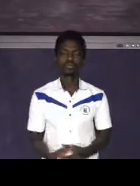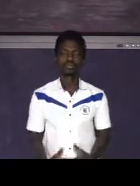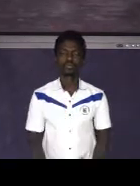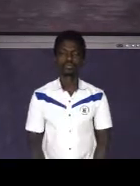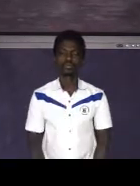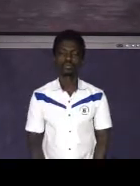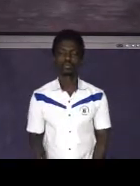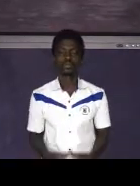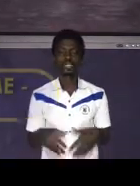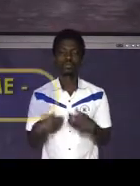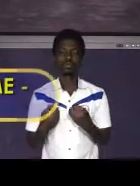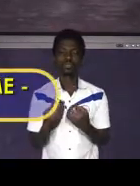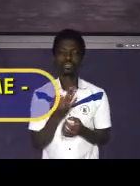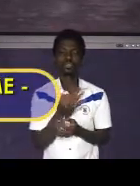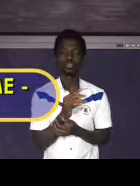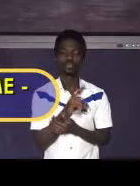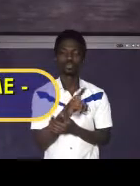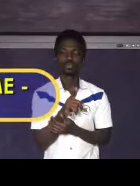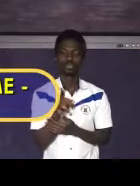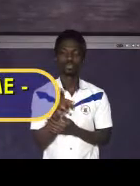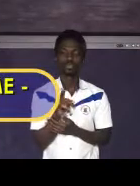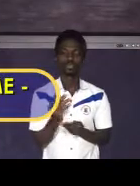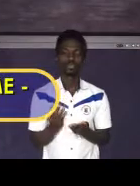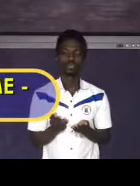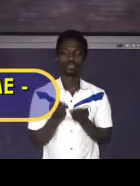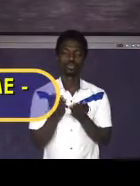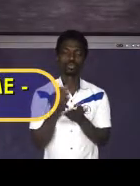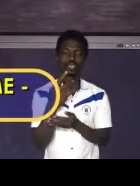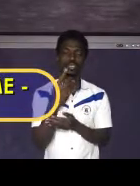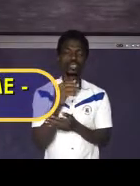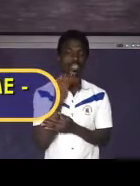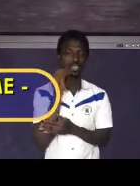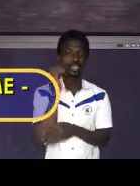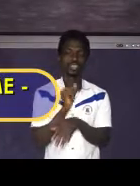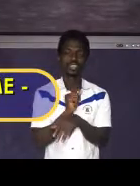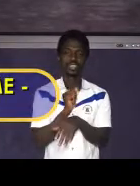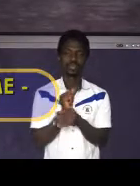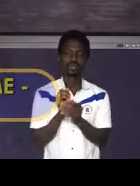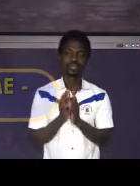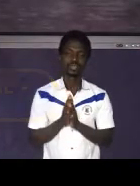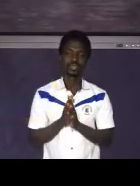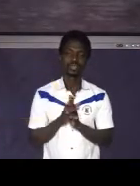H-A-R-E. How many of you submitted the assignment?